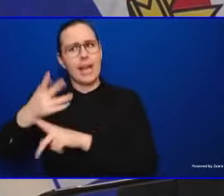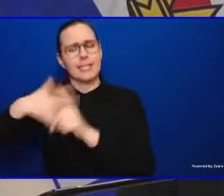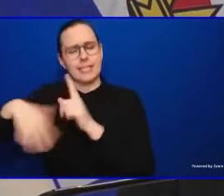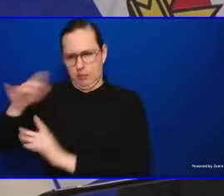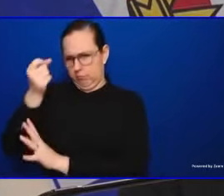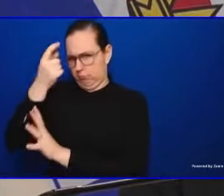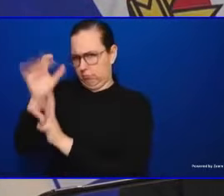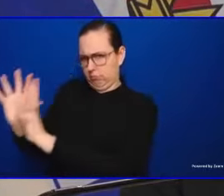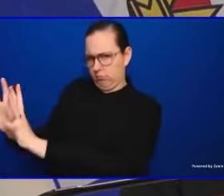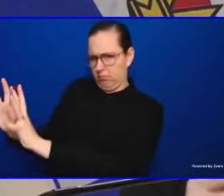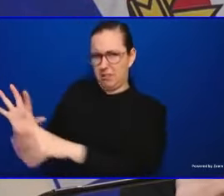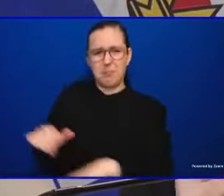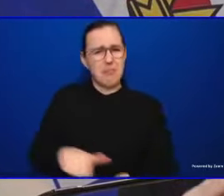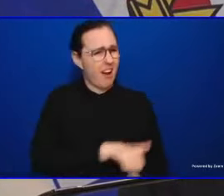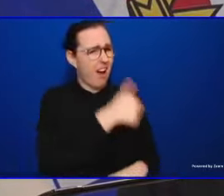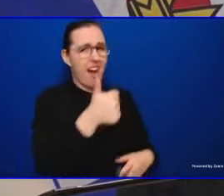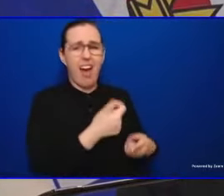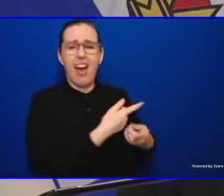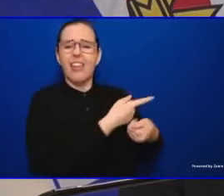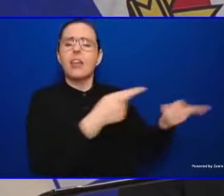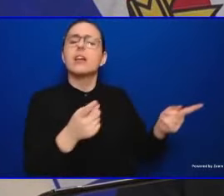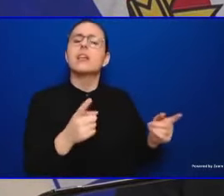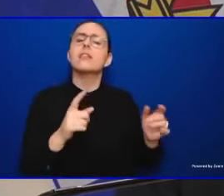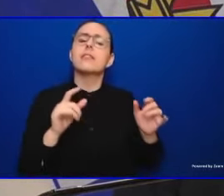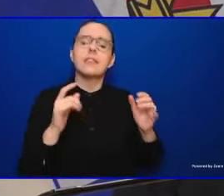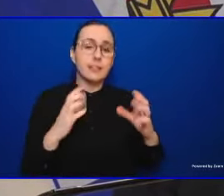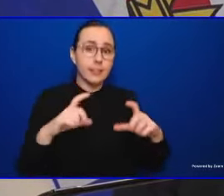wear consistently, and that you wear correctly.